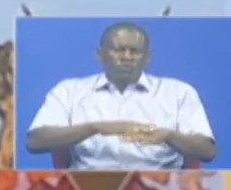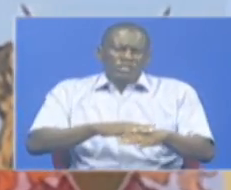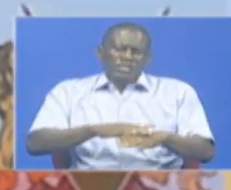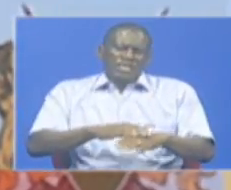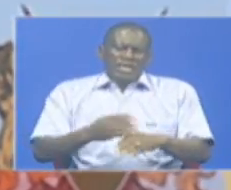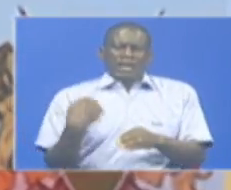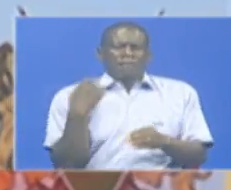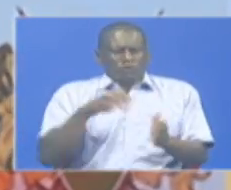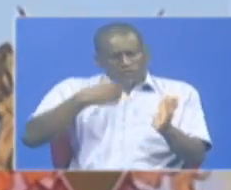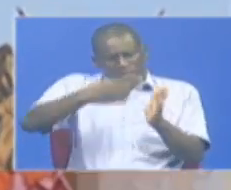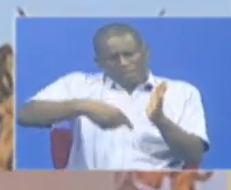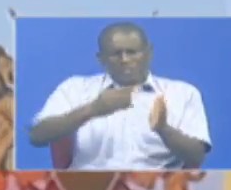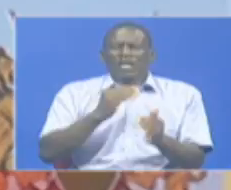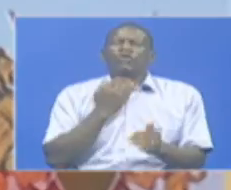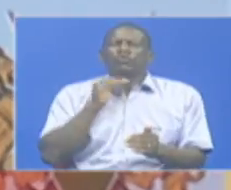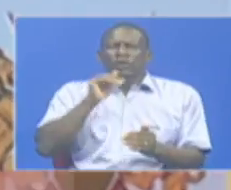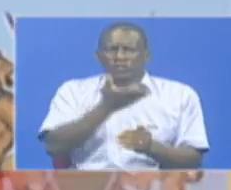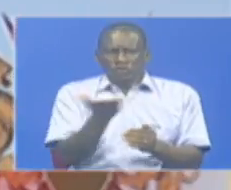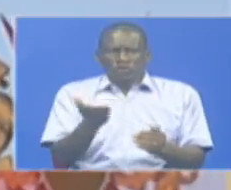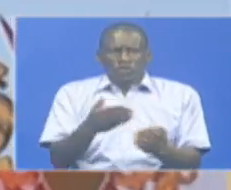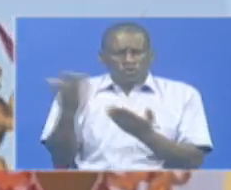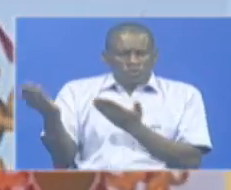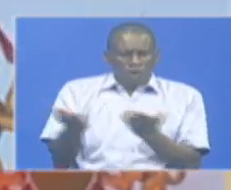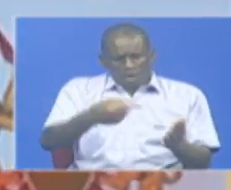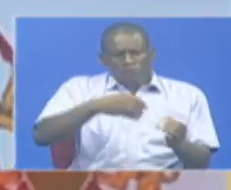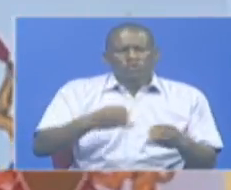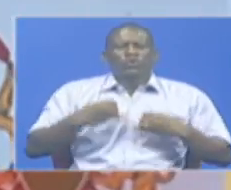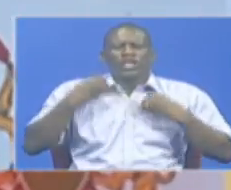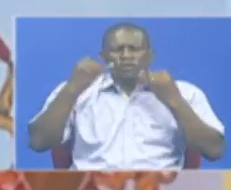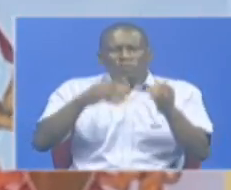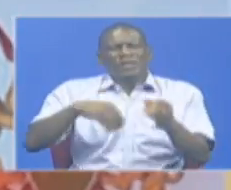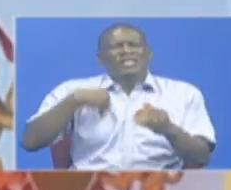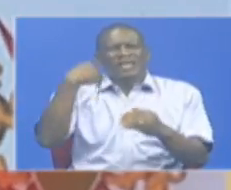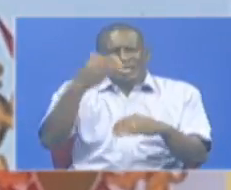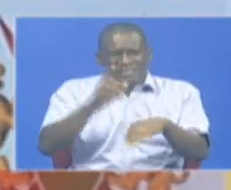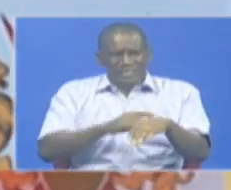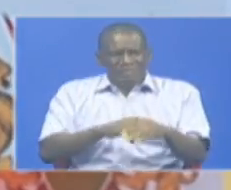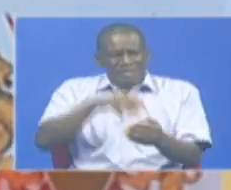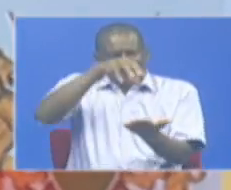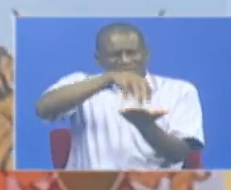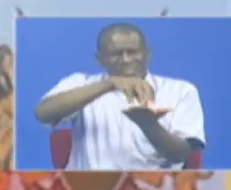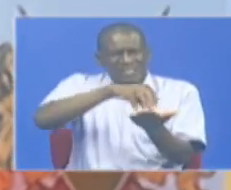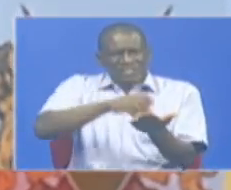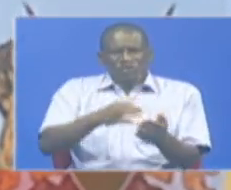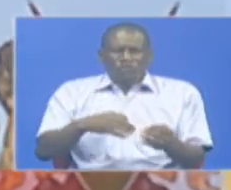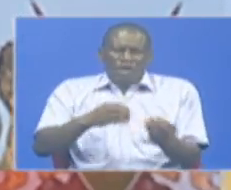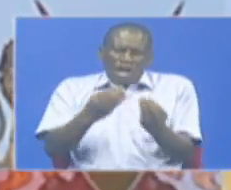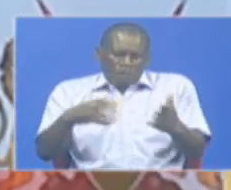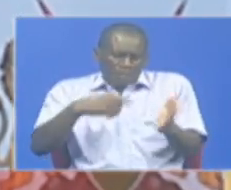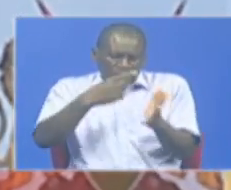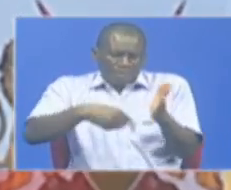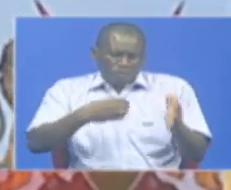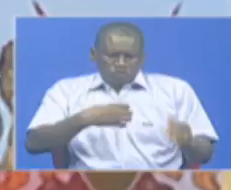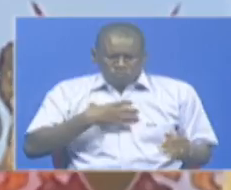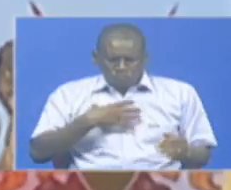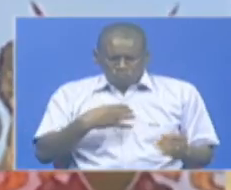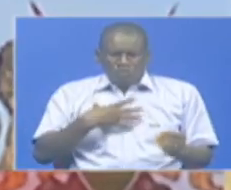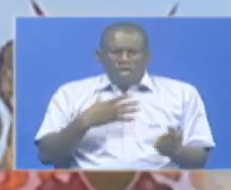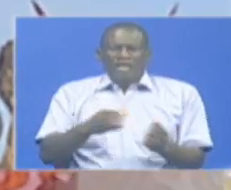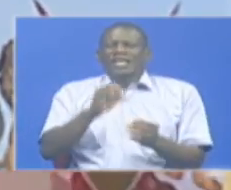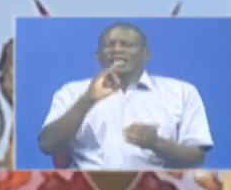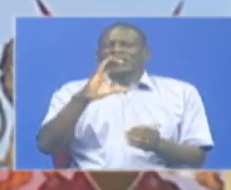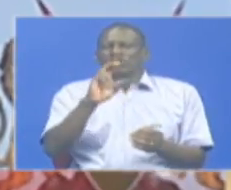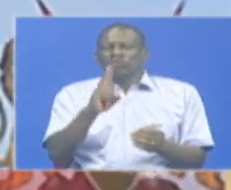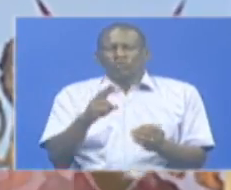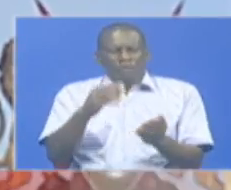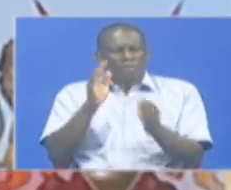would ask you to allow us to be able to brief you in the next briefing the status of our ventilators, the status of our ICU beds, what we